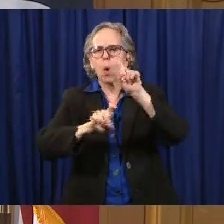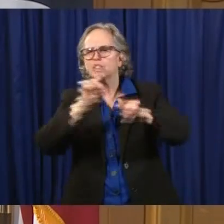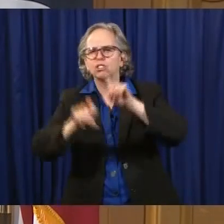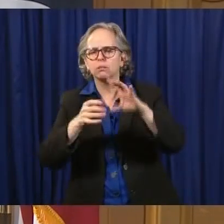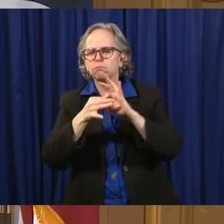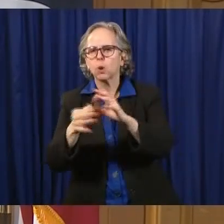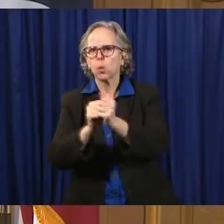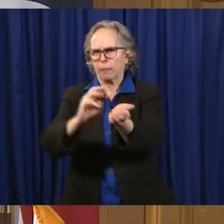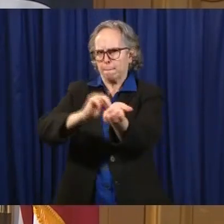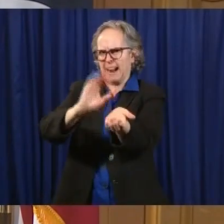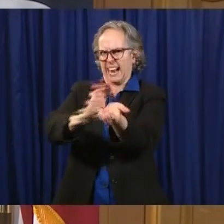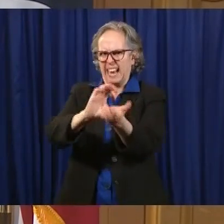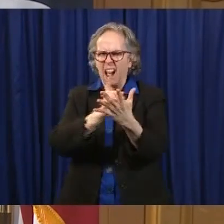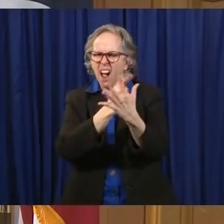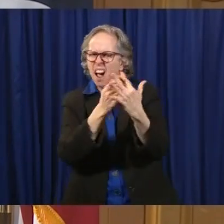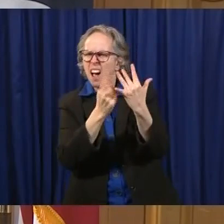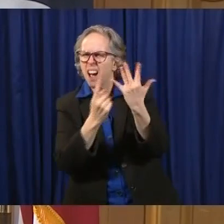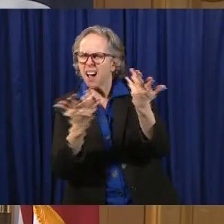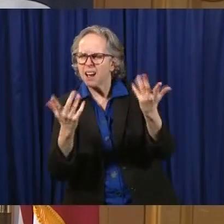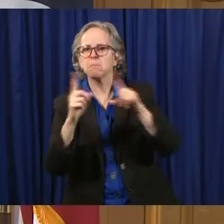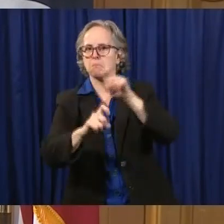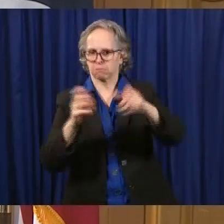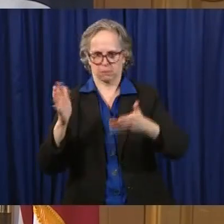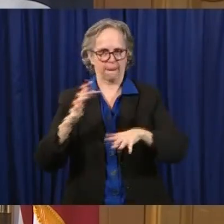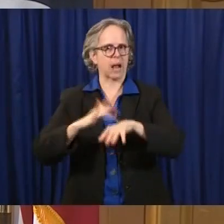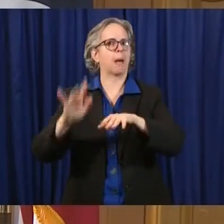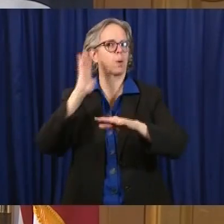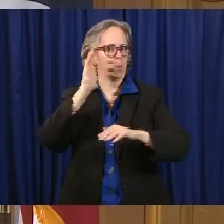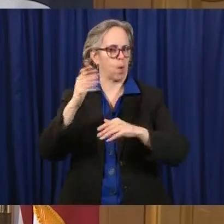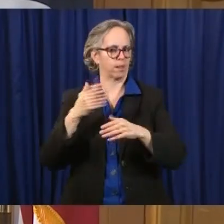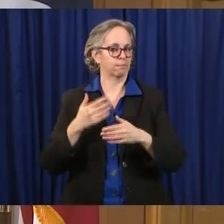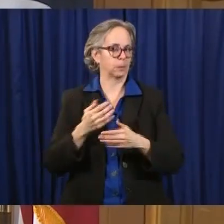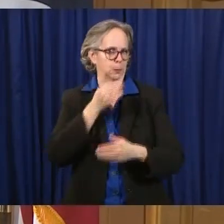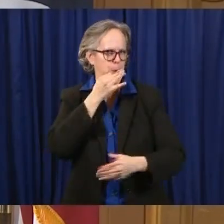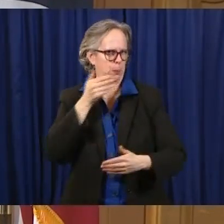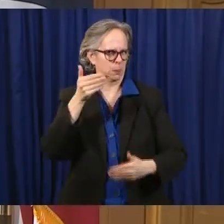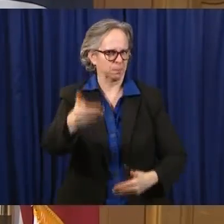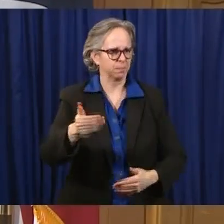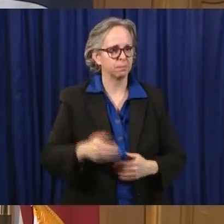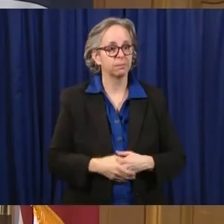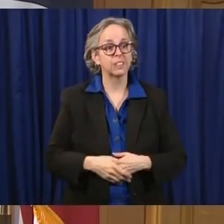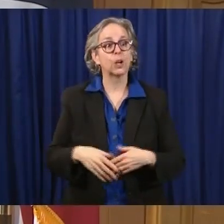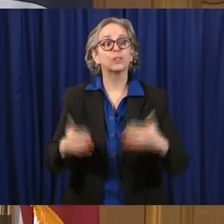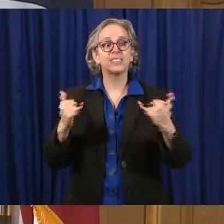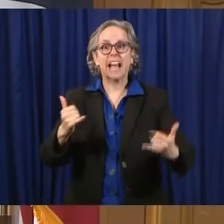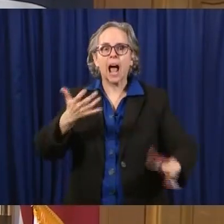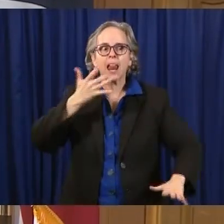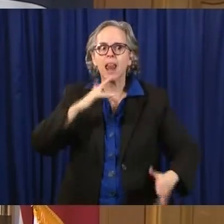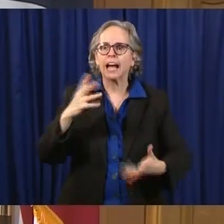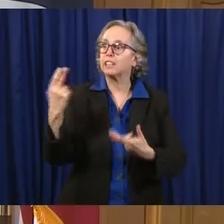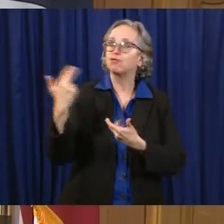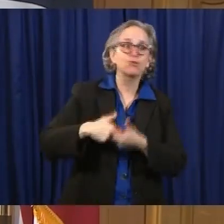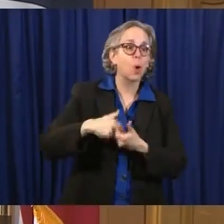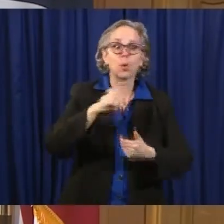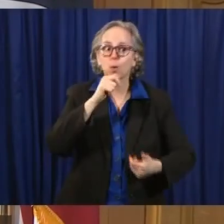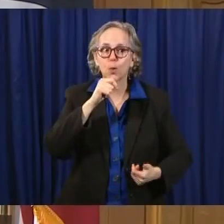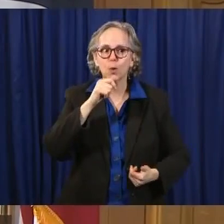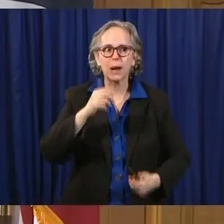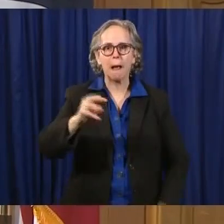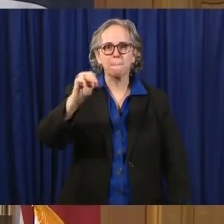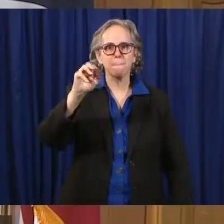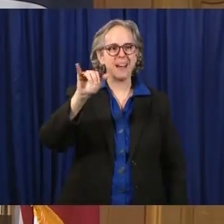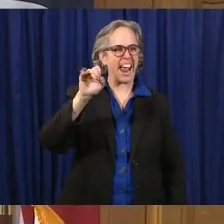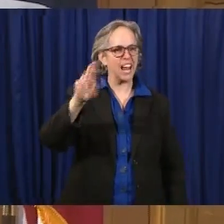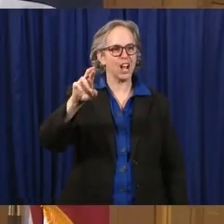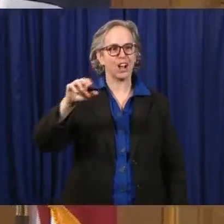We're very fortunate today to be joined by Mayor Andy Ginther. I don't know whether, Andy, you're up there yet or not,